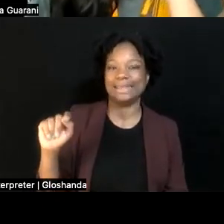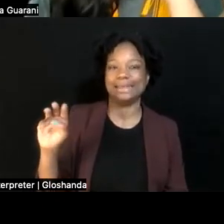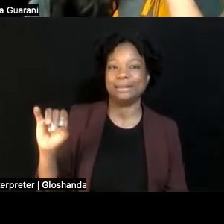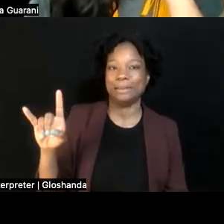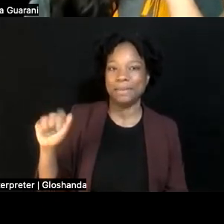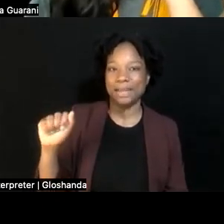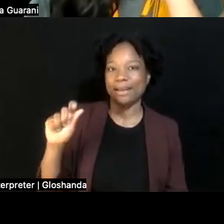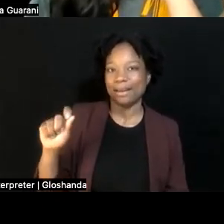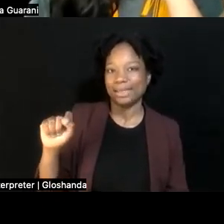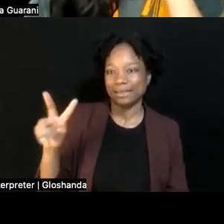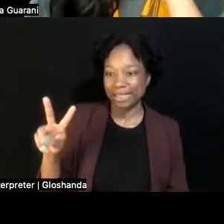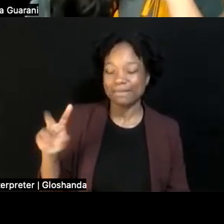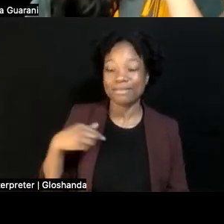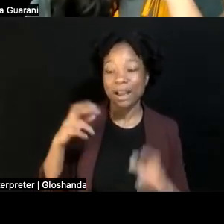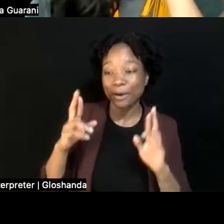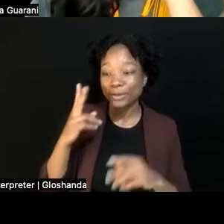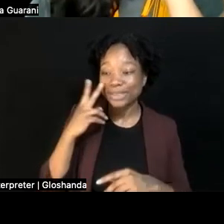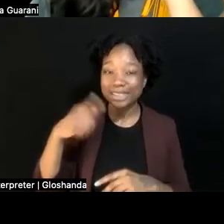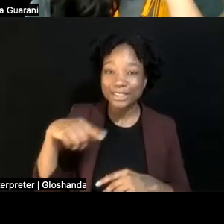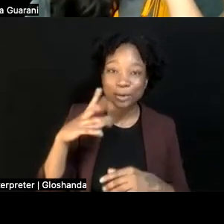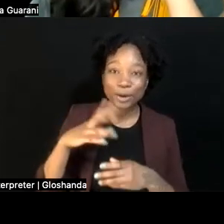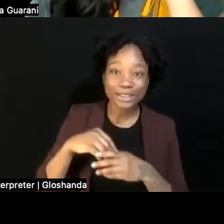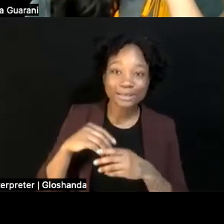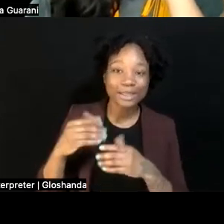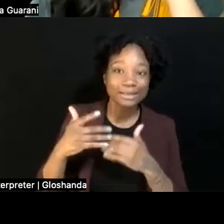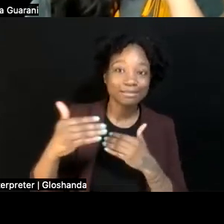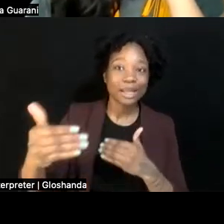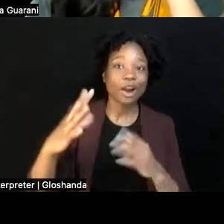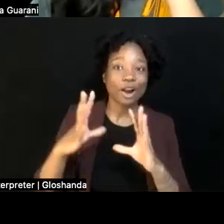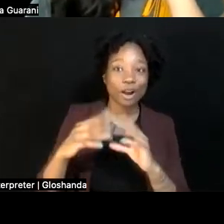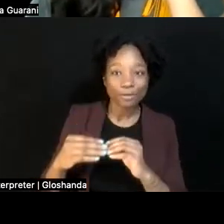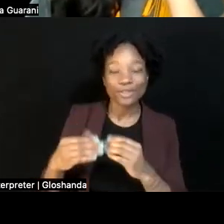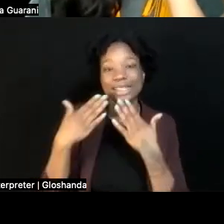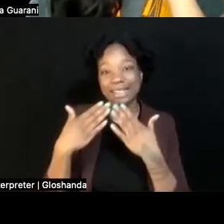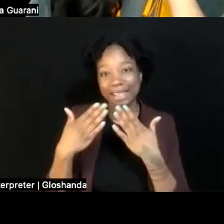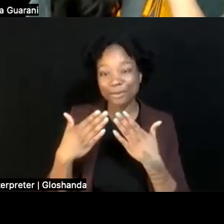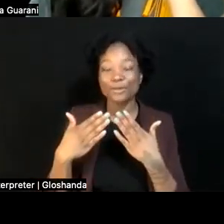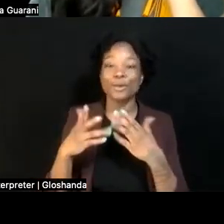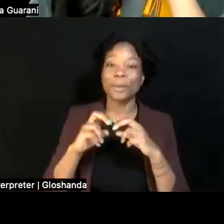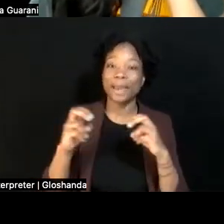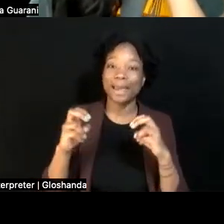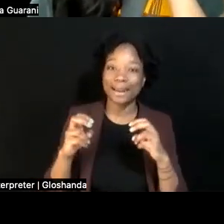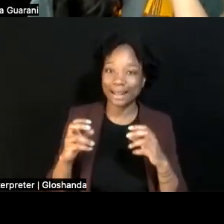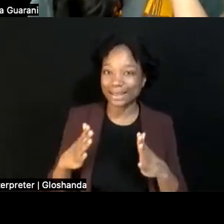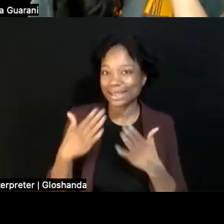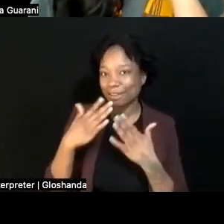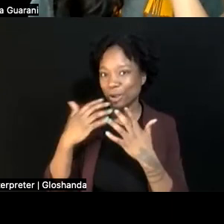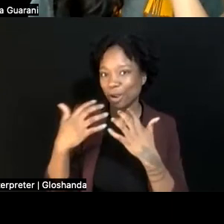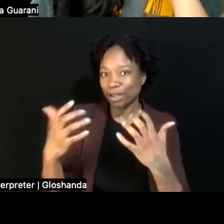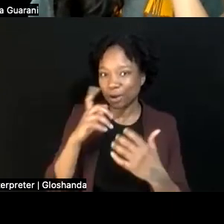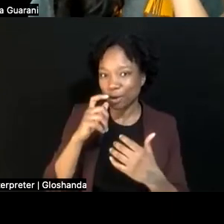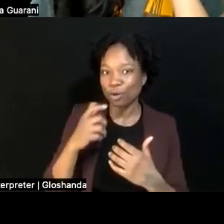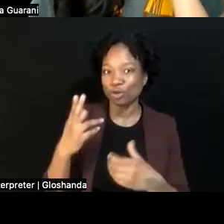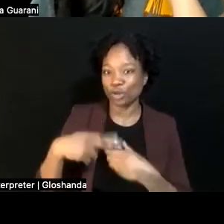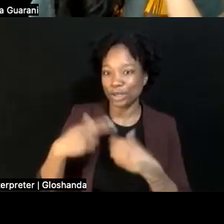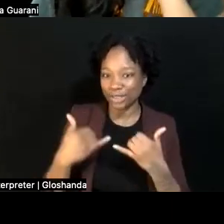conference. Thank you to our panelists, and thank you to the audience for joining us today. See you soon. Thank you,